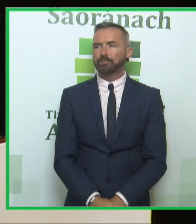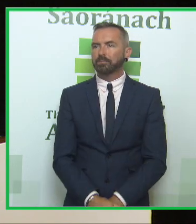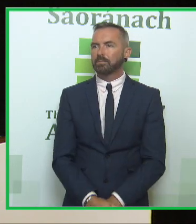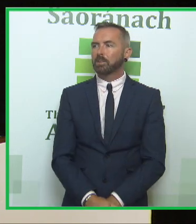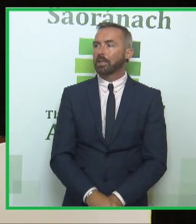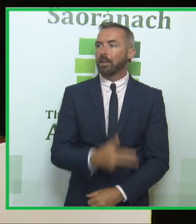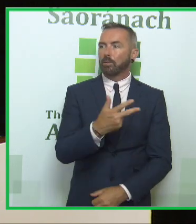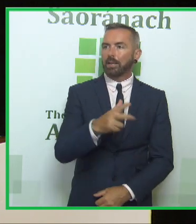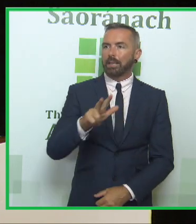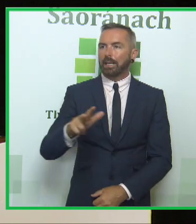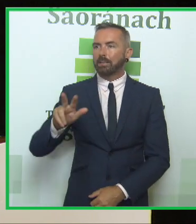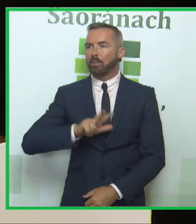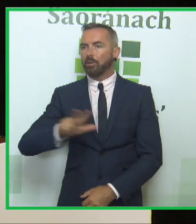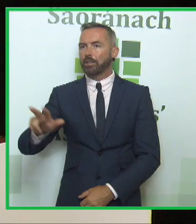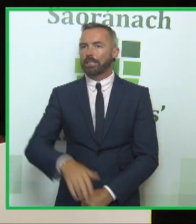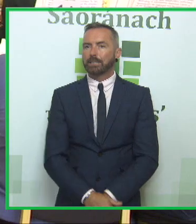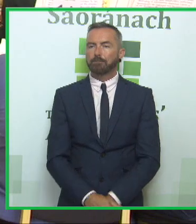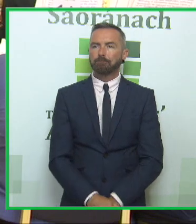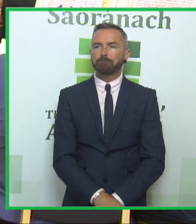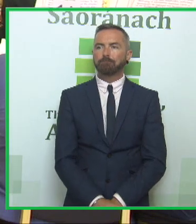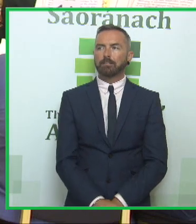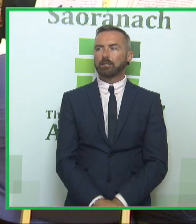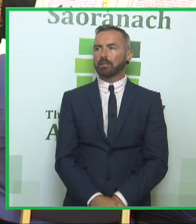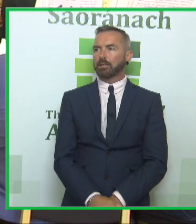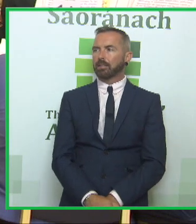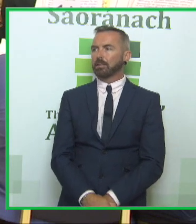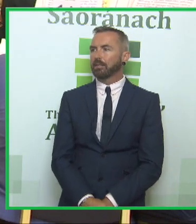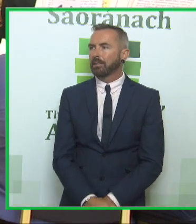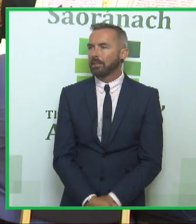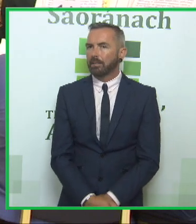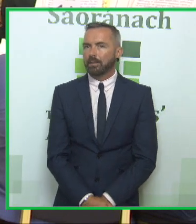tables 3, 8 and 13, please? Table 3.